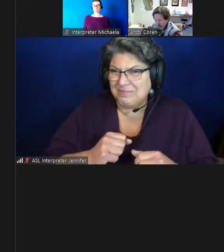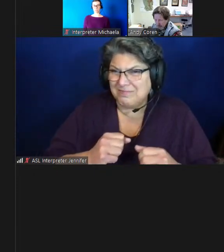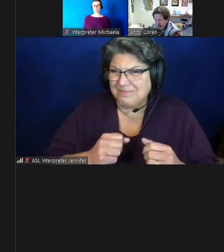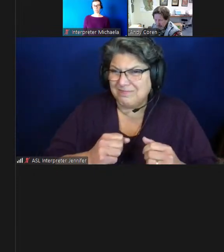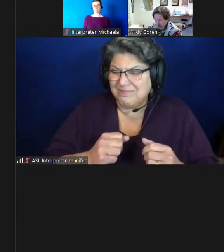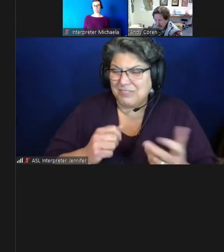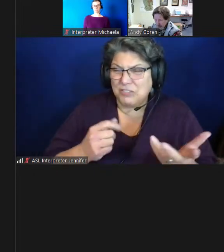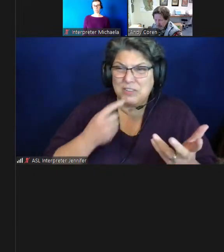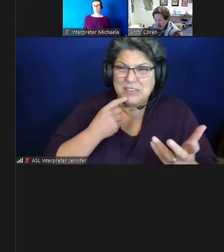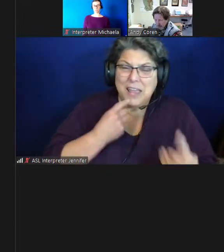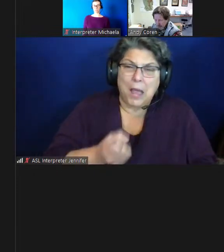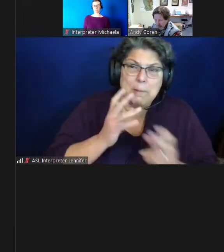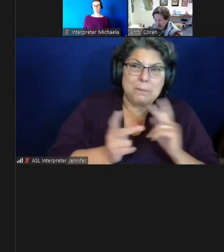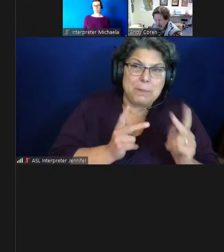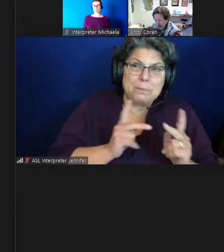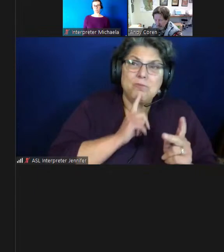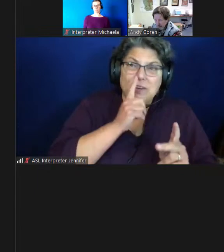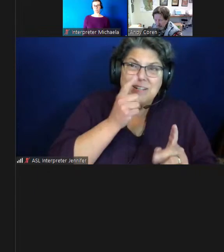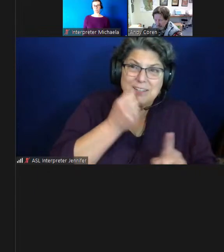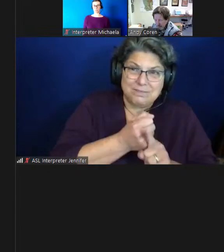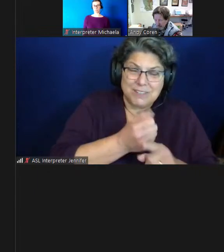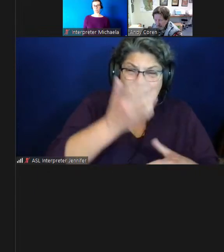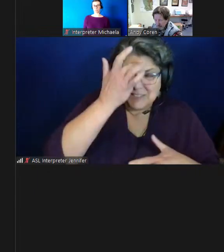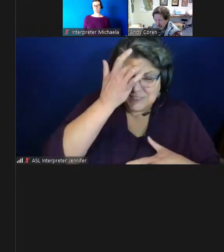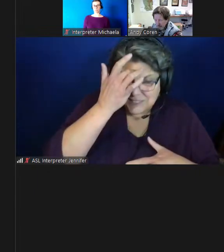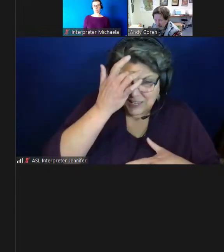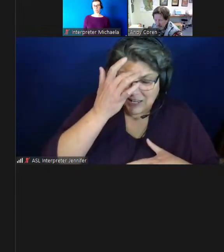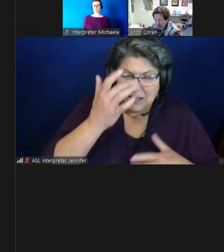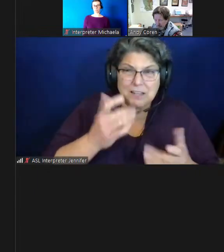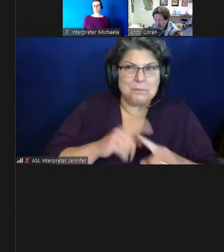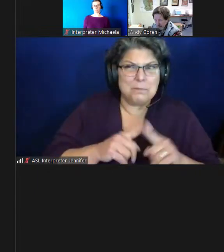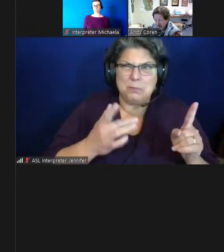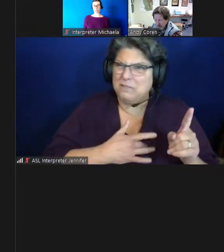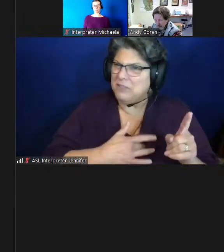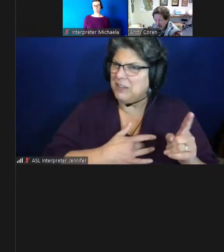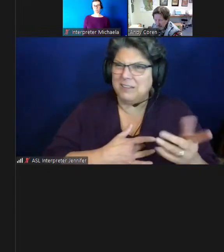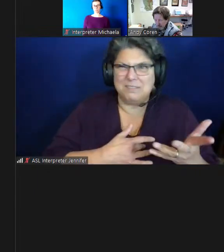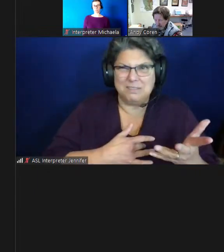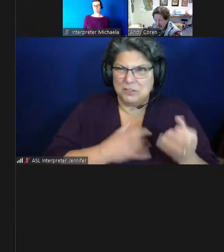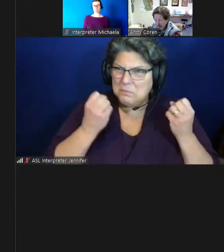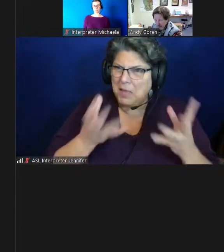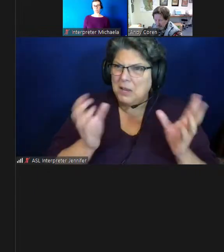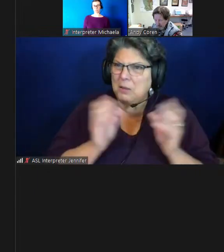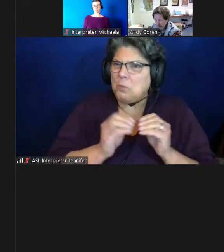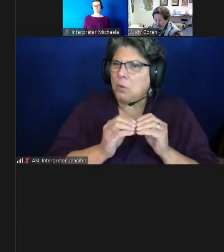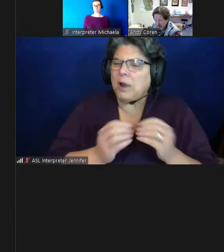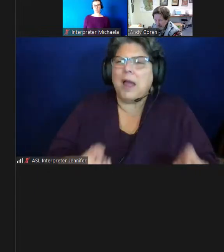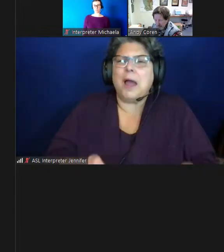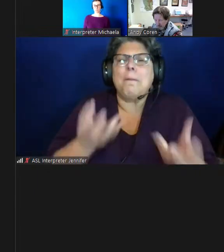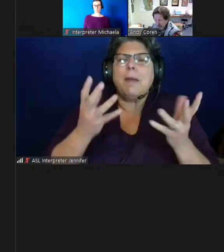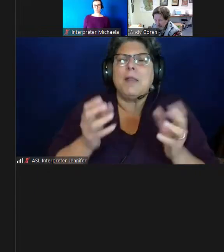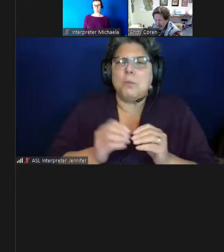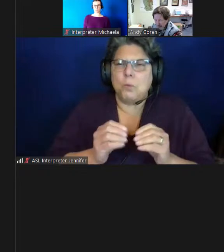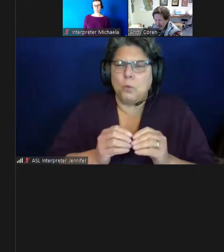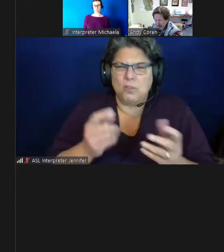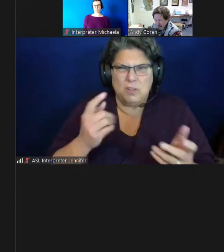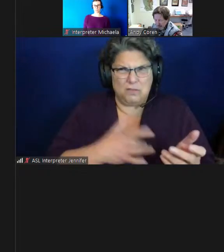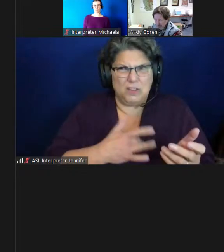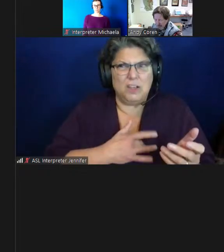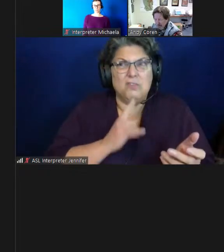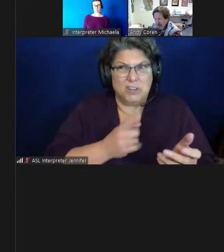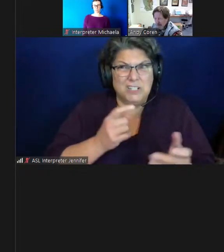be getting, given the scarcity of available tests, or how many people might just be doing at-home